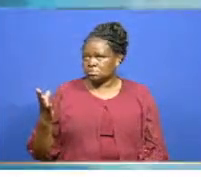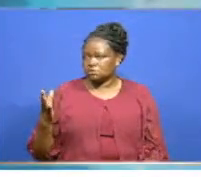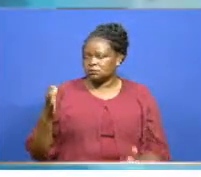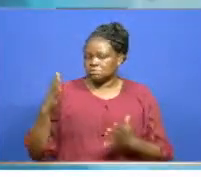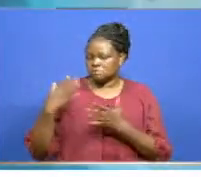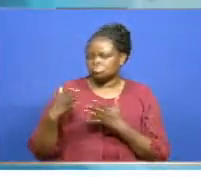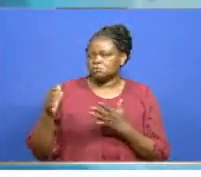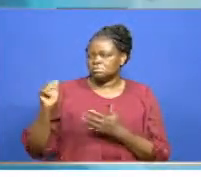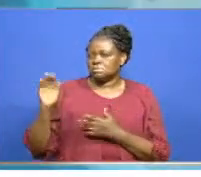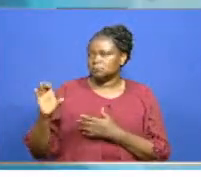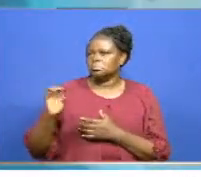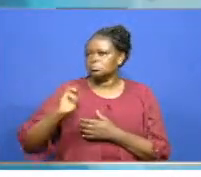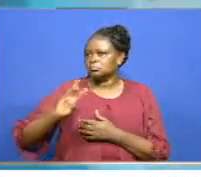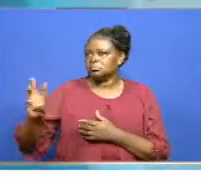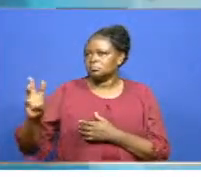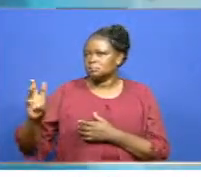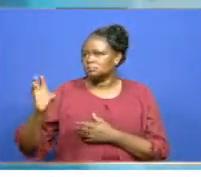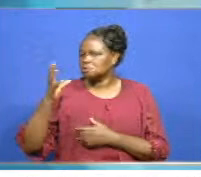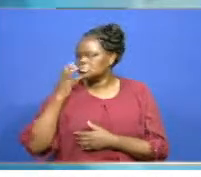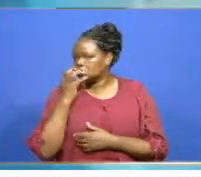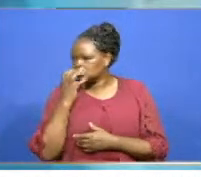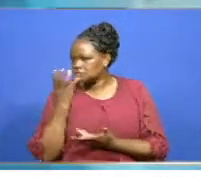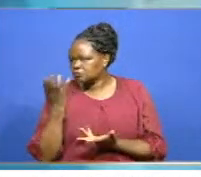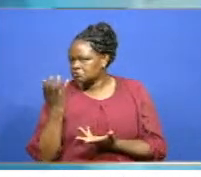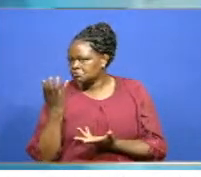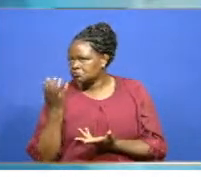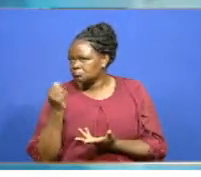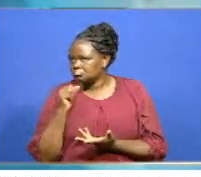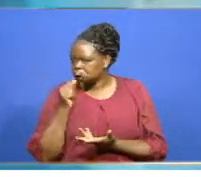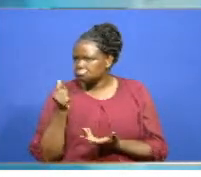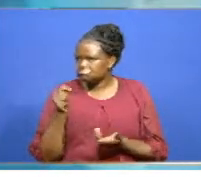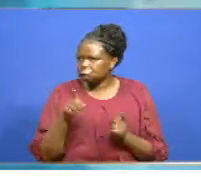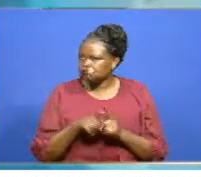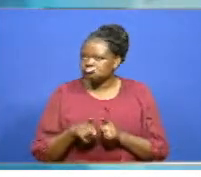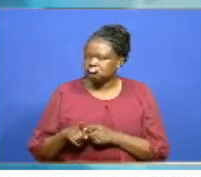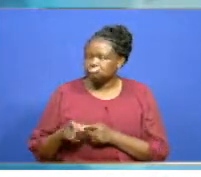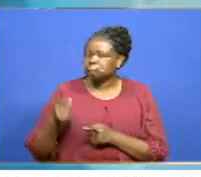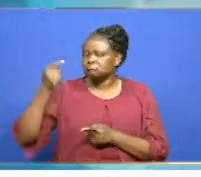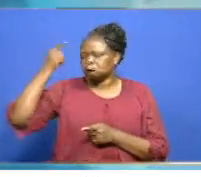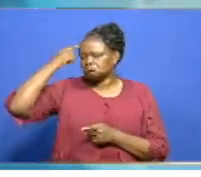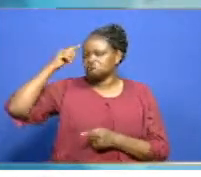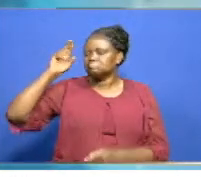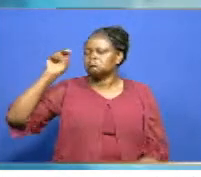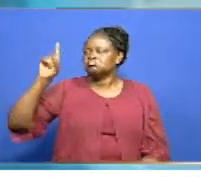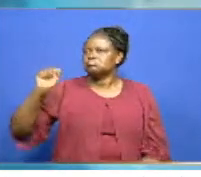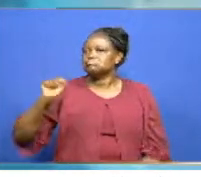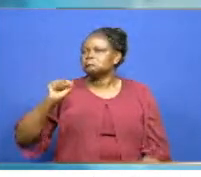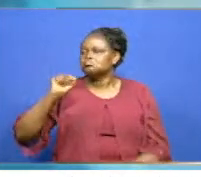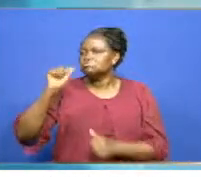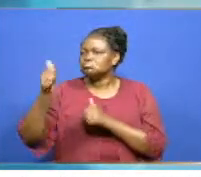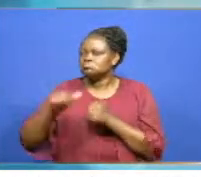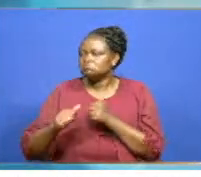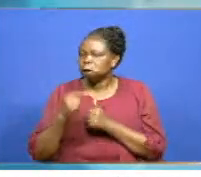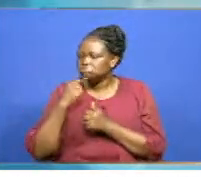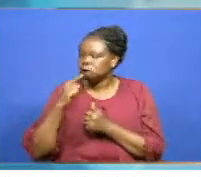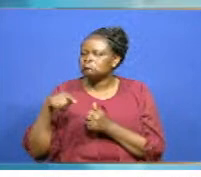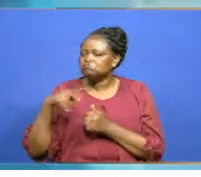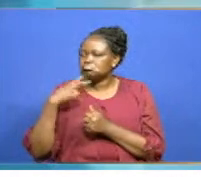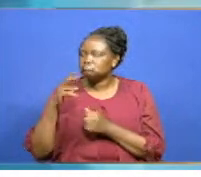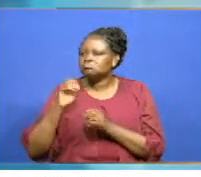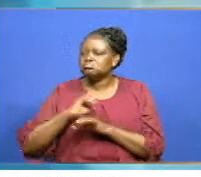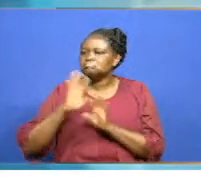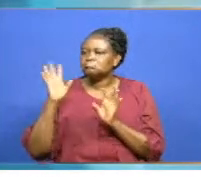to ANC in Western is ODM, it's not even, I think, UDA or the other. So we are seeing